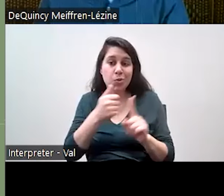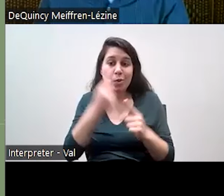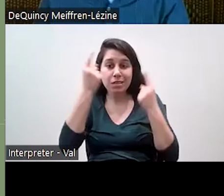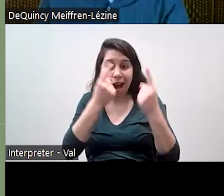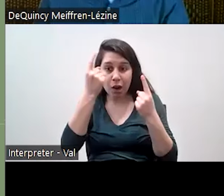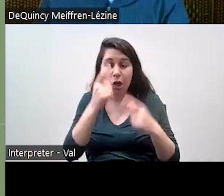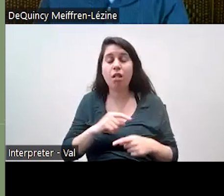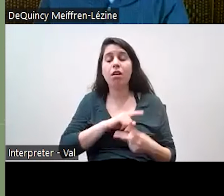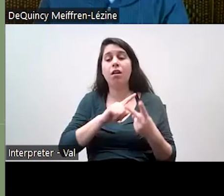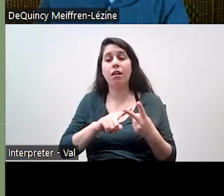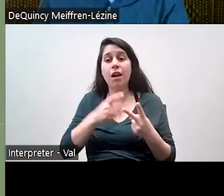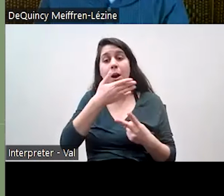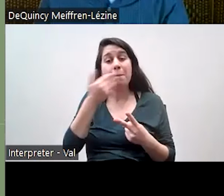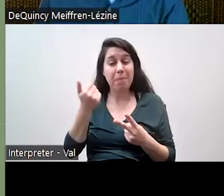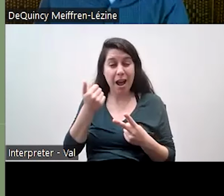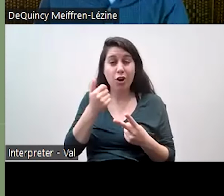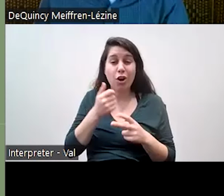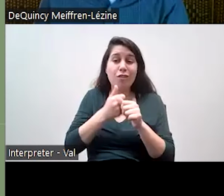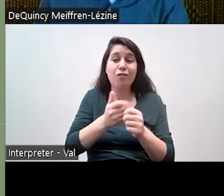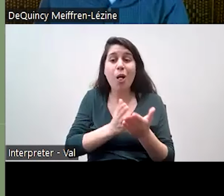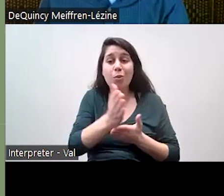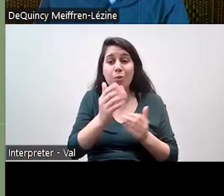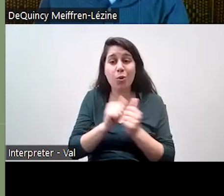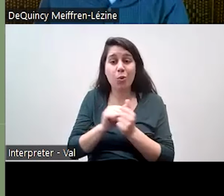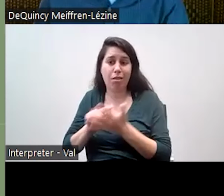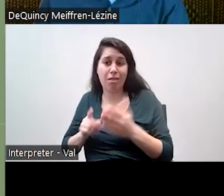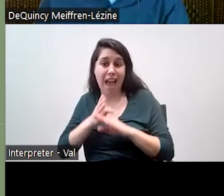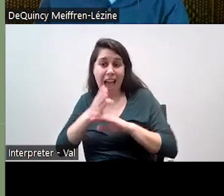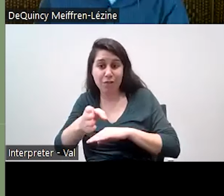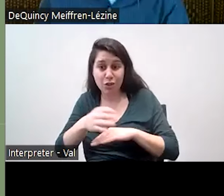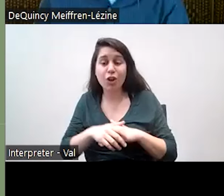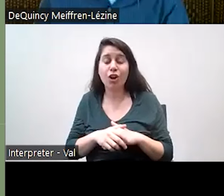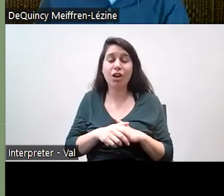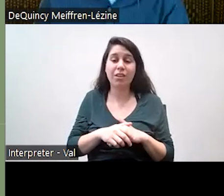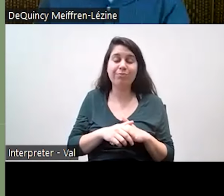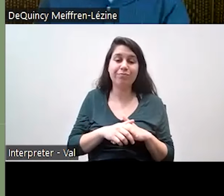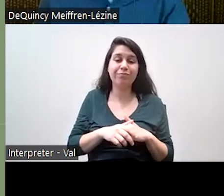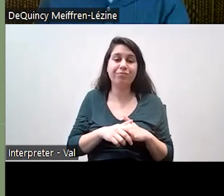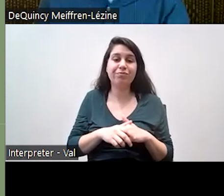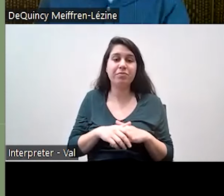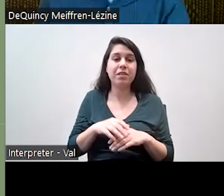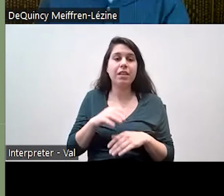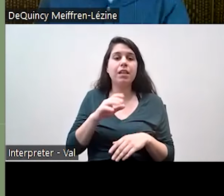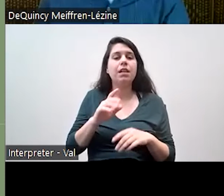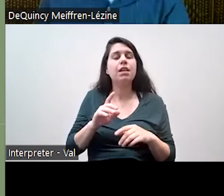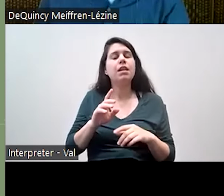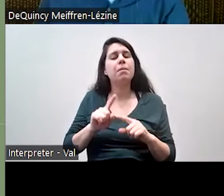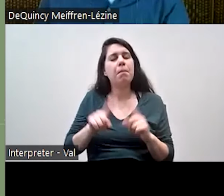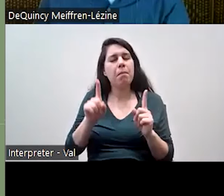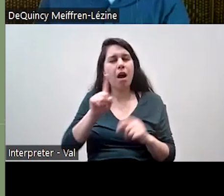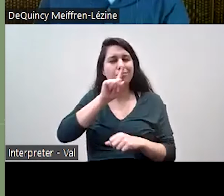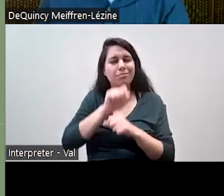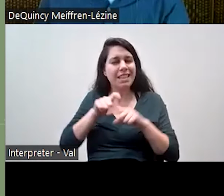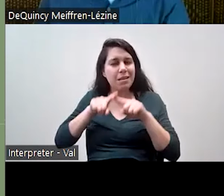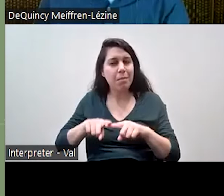might have better follow-through afterwards to do their follow-up care. But what we see is that it depends on the quality